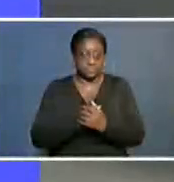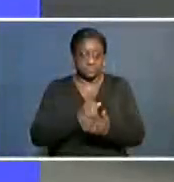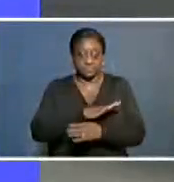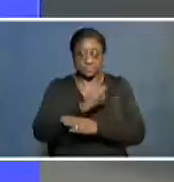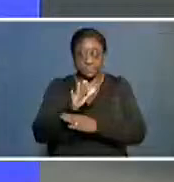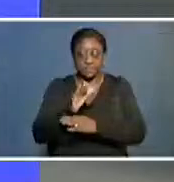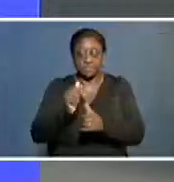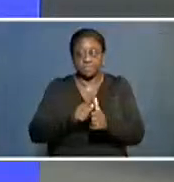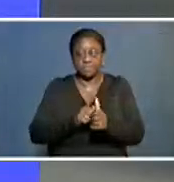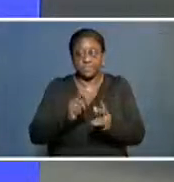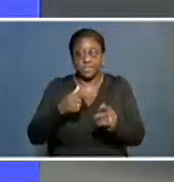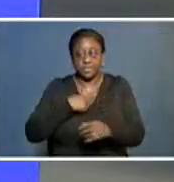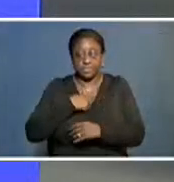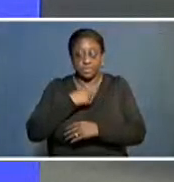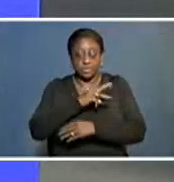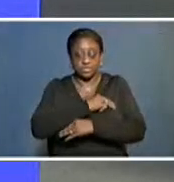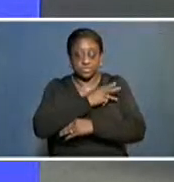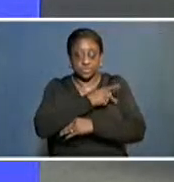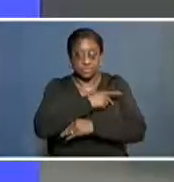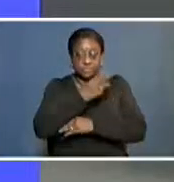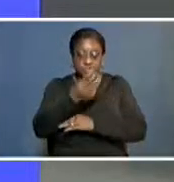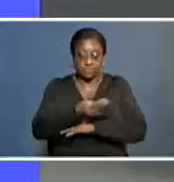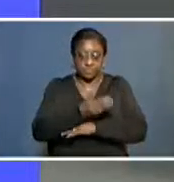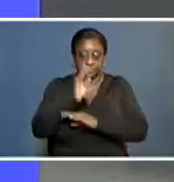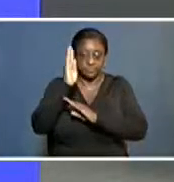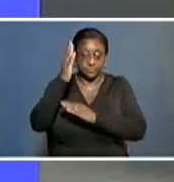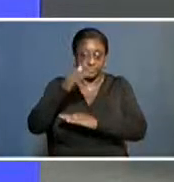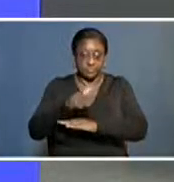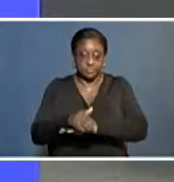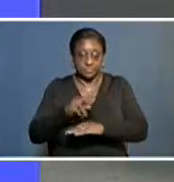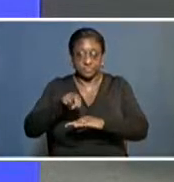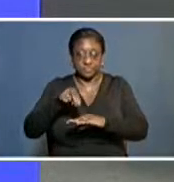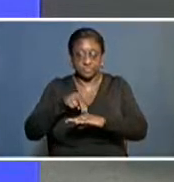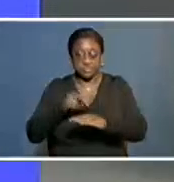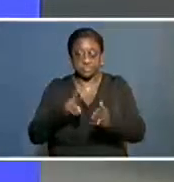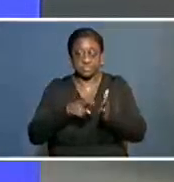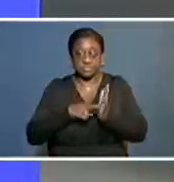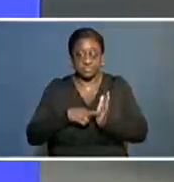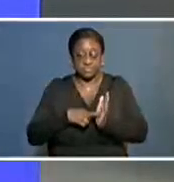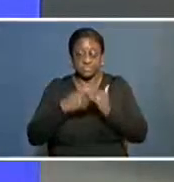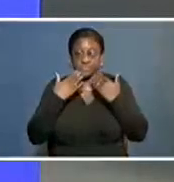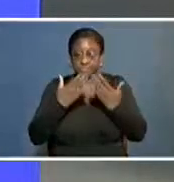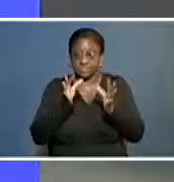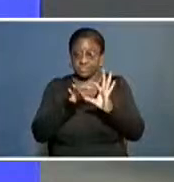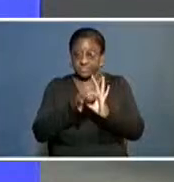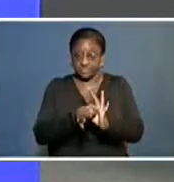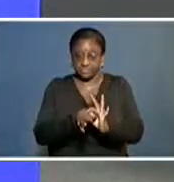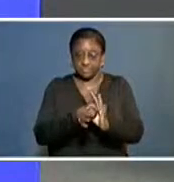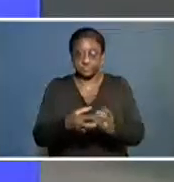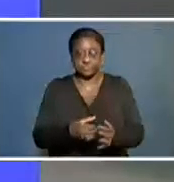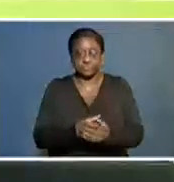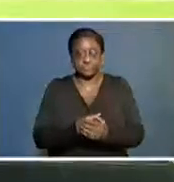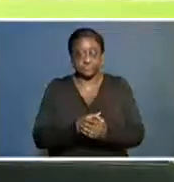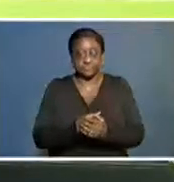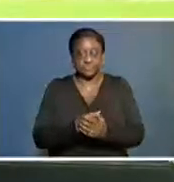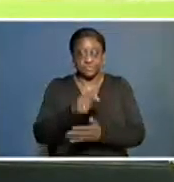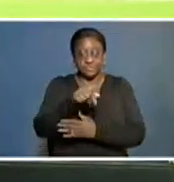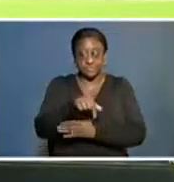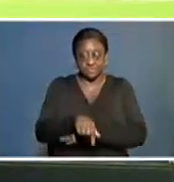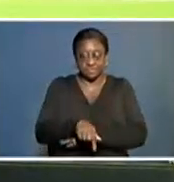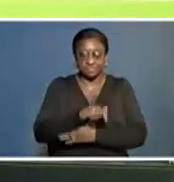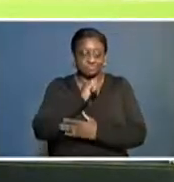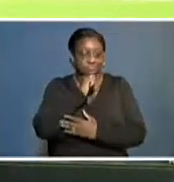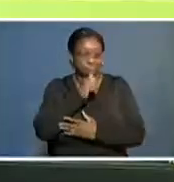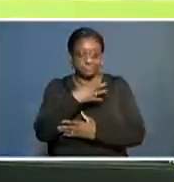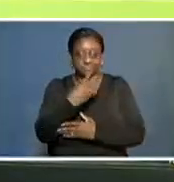Good evening, everyone. I'm Akush Lapinder. Welcome to the Bahamas Tonight, the National Report. Thanks so much for joining us. Down but